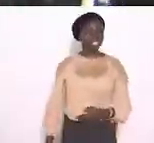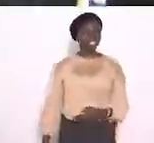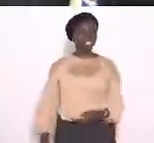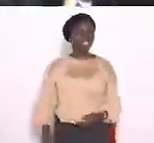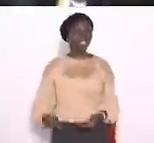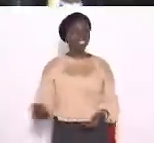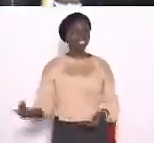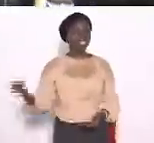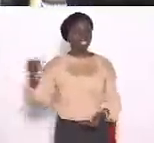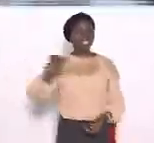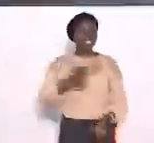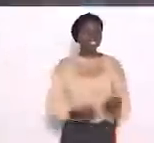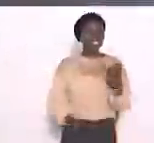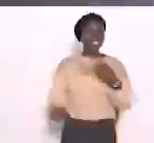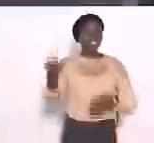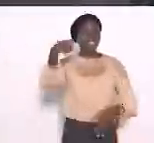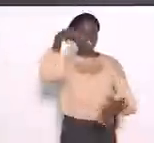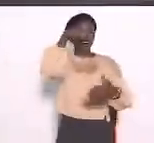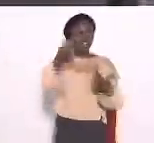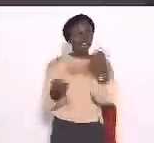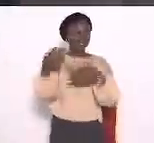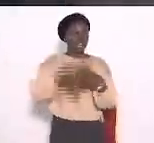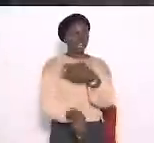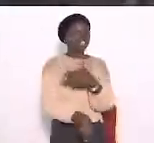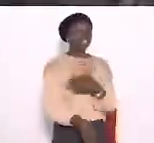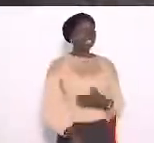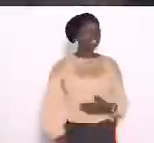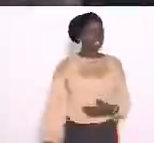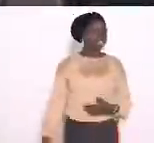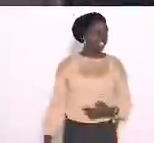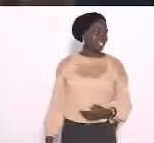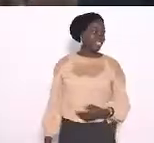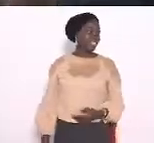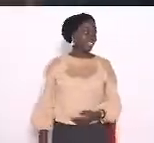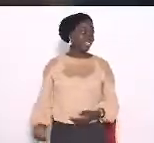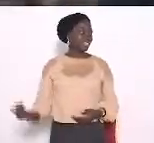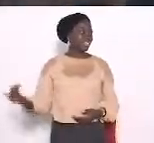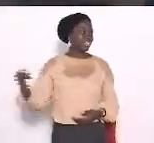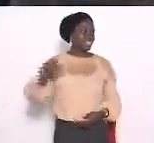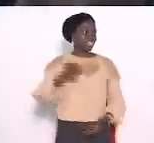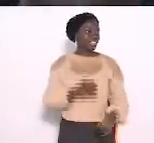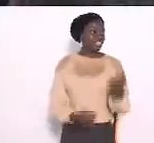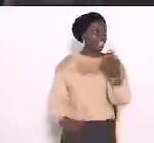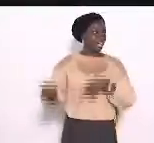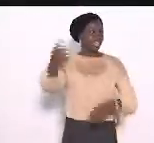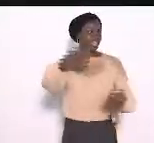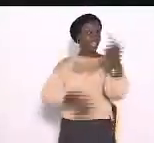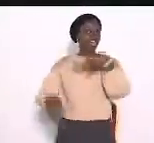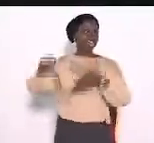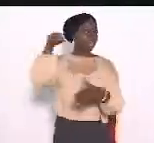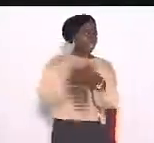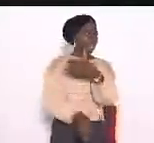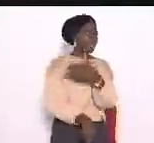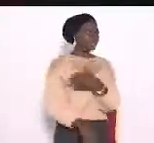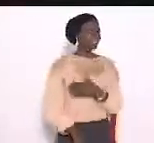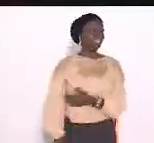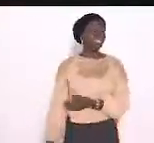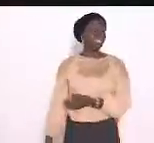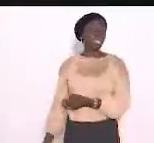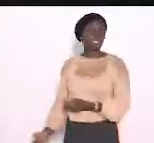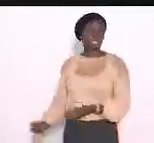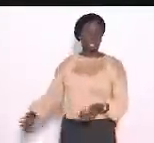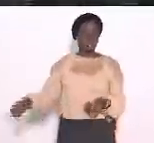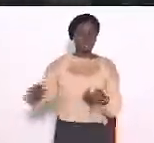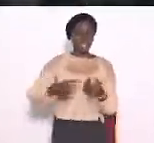got to come down got come down he they got to come down they got come when you